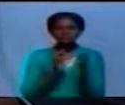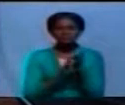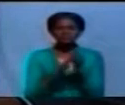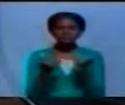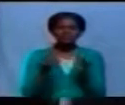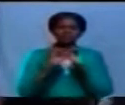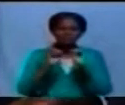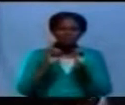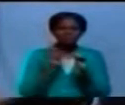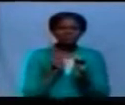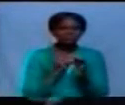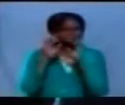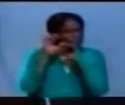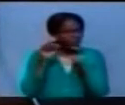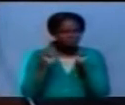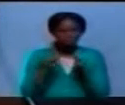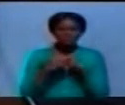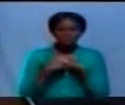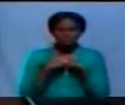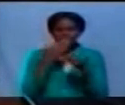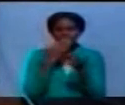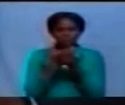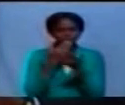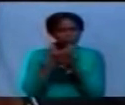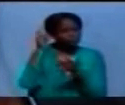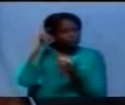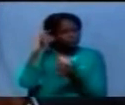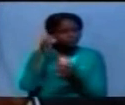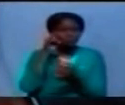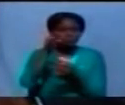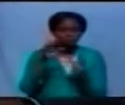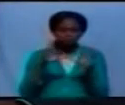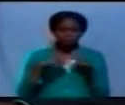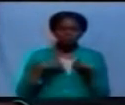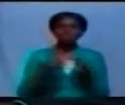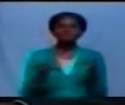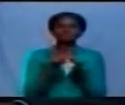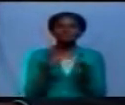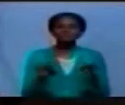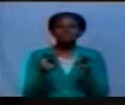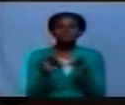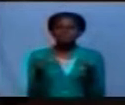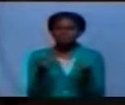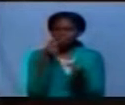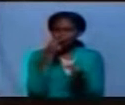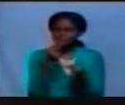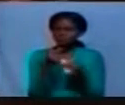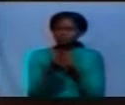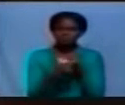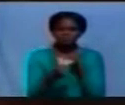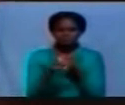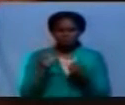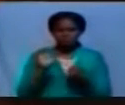taught. We hope through that we will galvanize the mindset of the future to embrace the importance of savings. Let's look at the banking